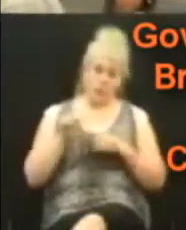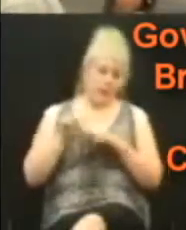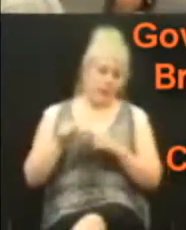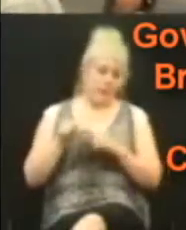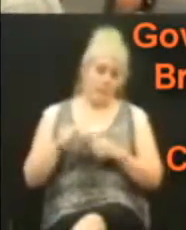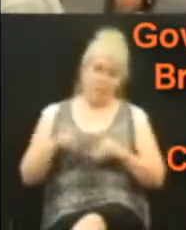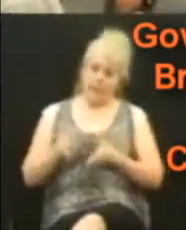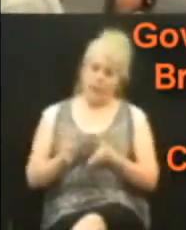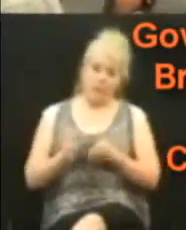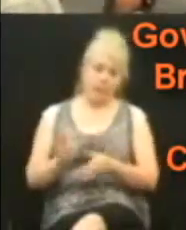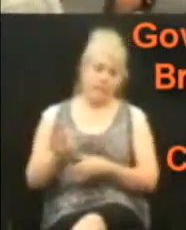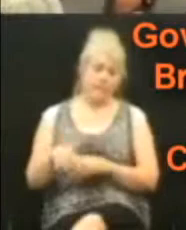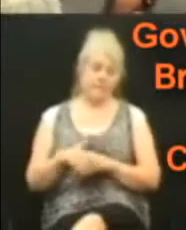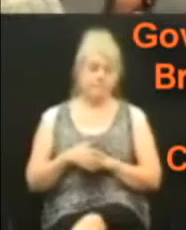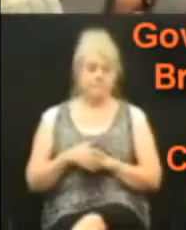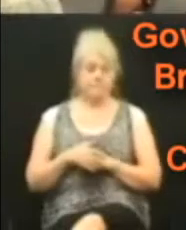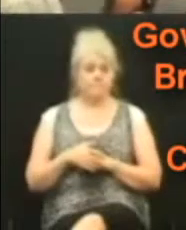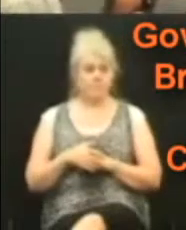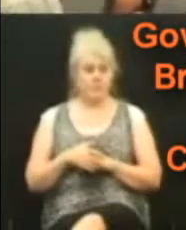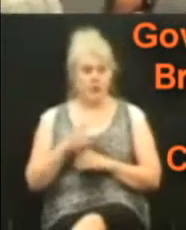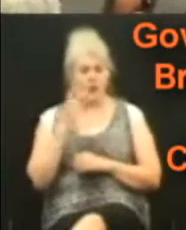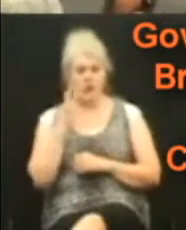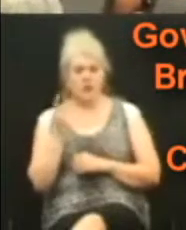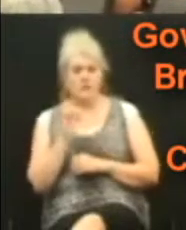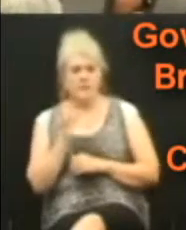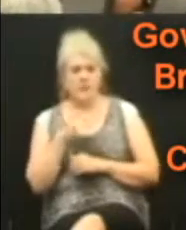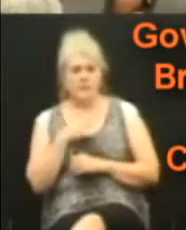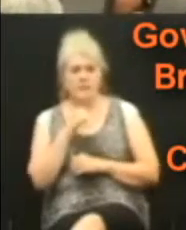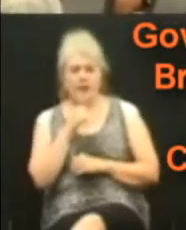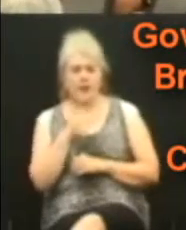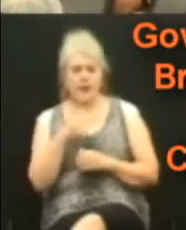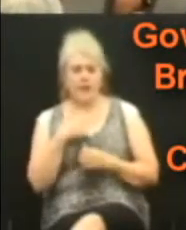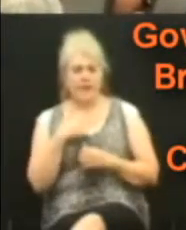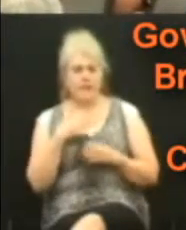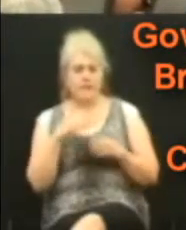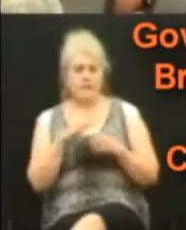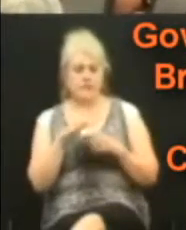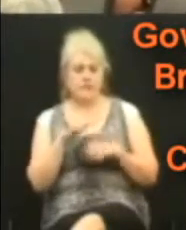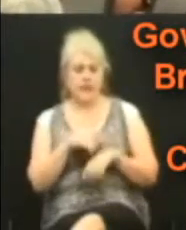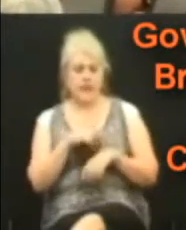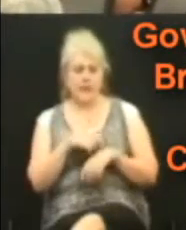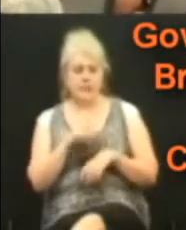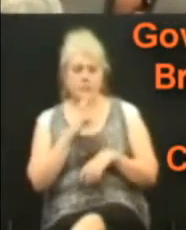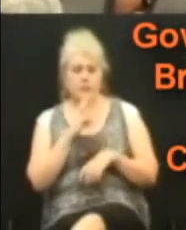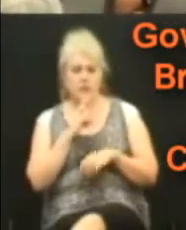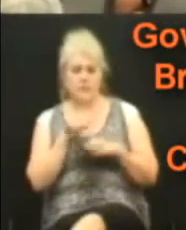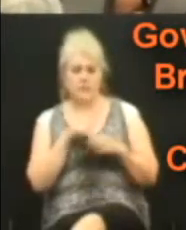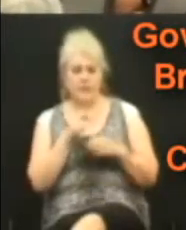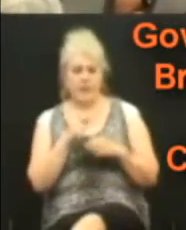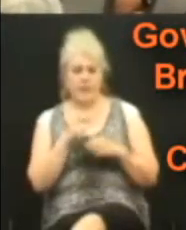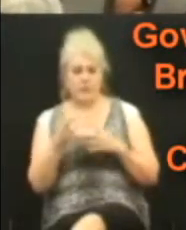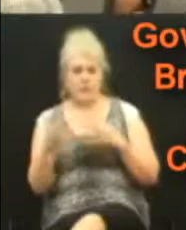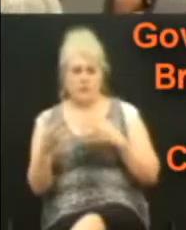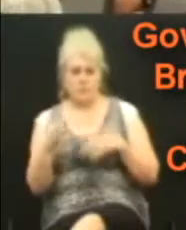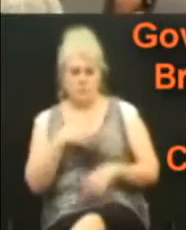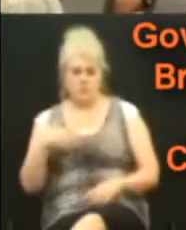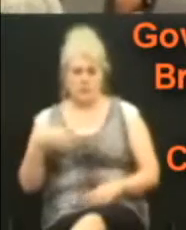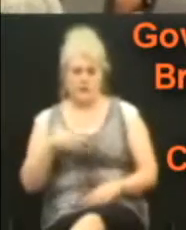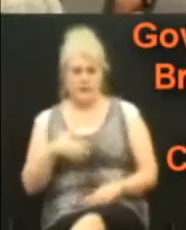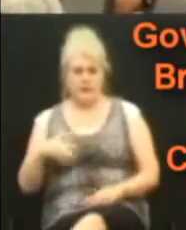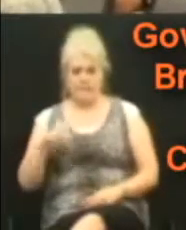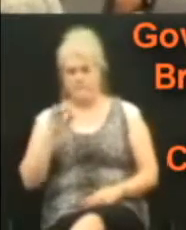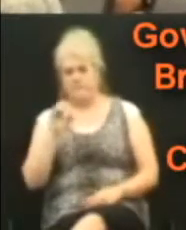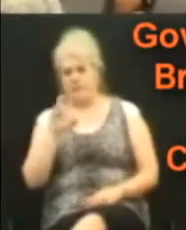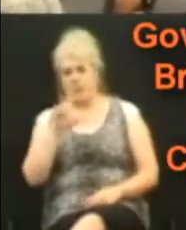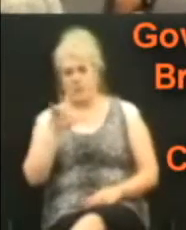Okay, so let me see. Looks like I'm not going to have time to read the misprision felony charge or